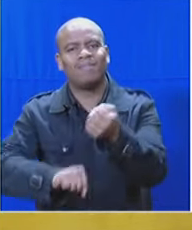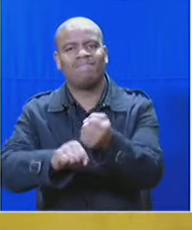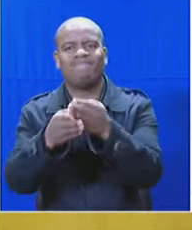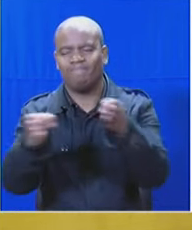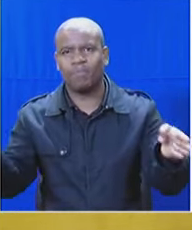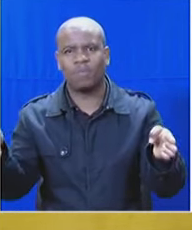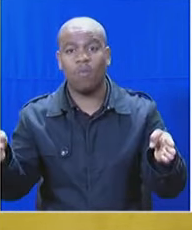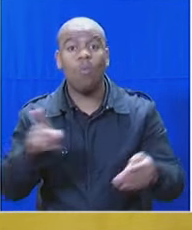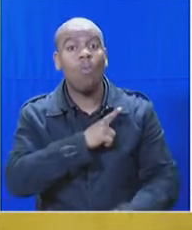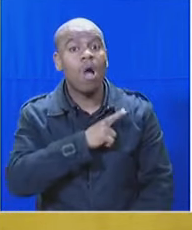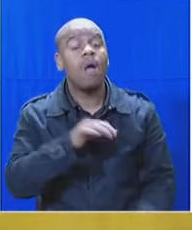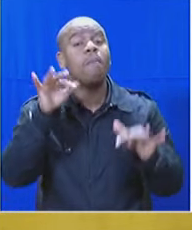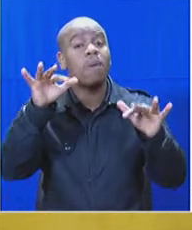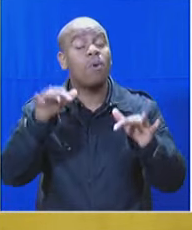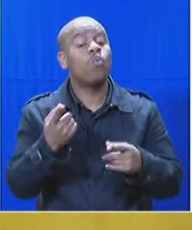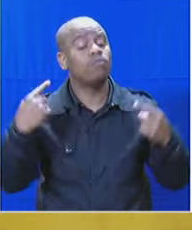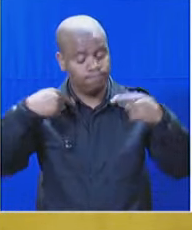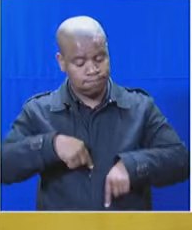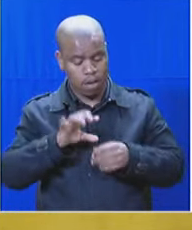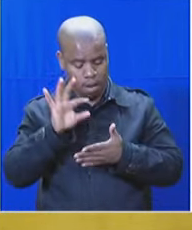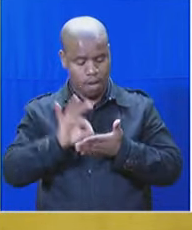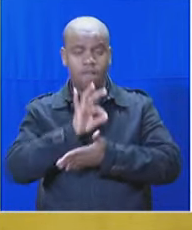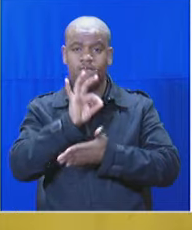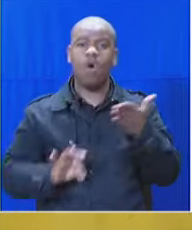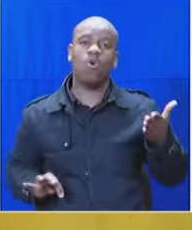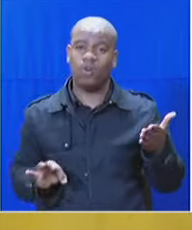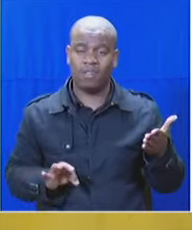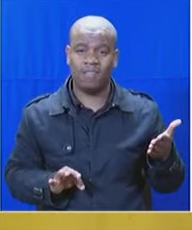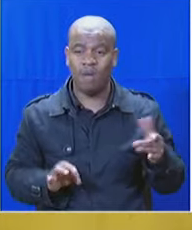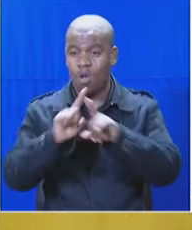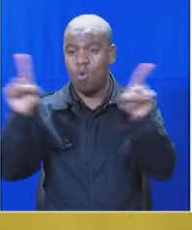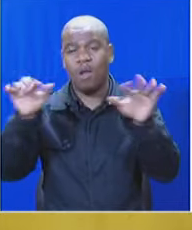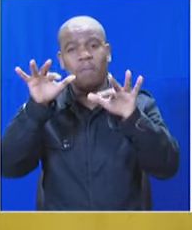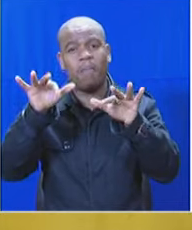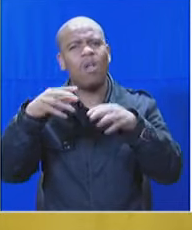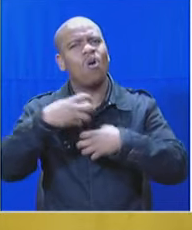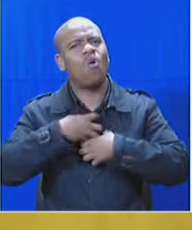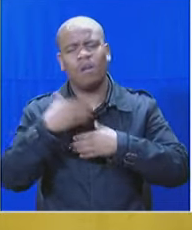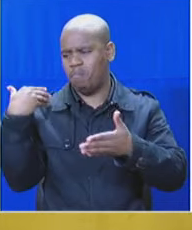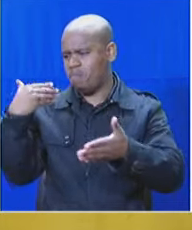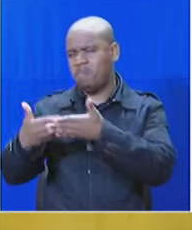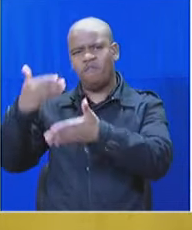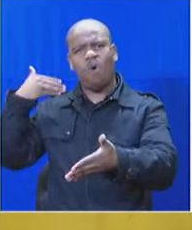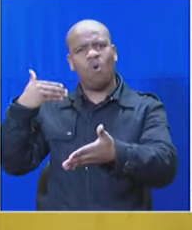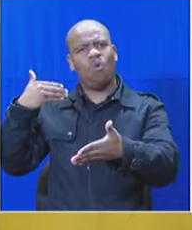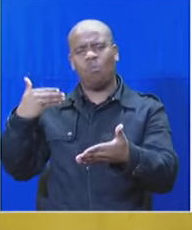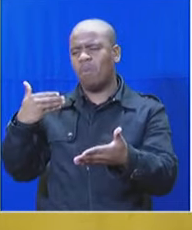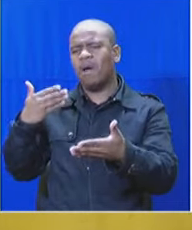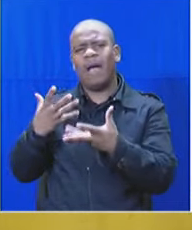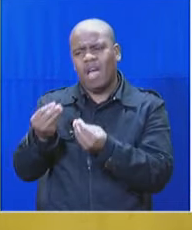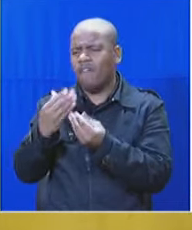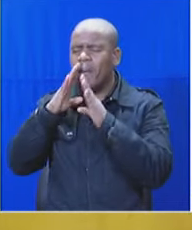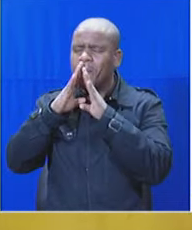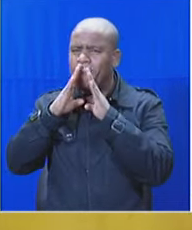Because abantu abavotela thina ayingobantu banezinto, ngabantu abangenanto basivotelela ithemba loba sizawuguqula